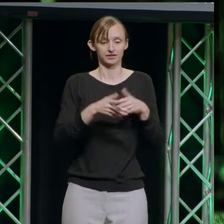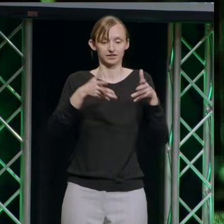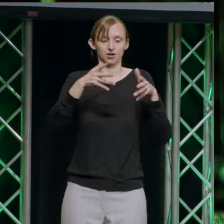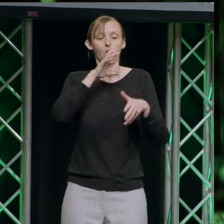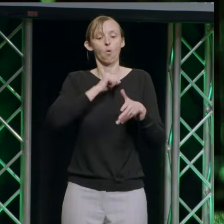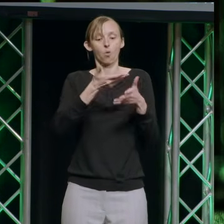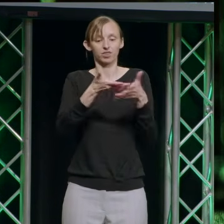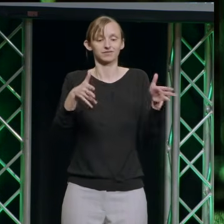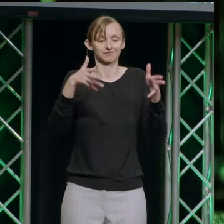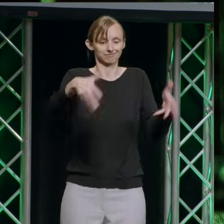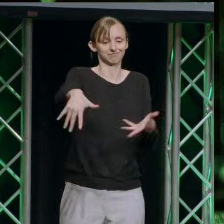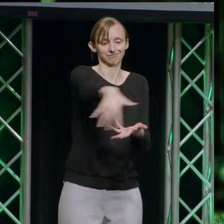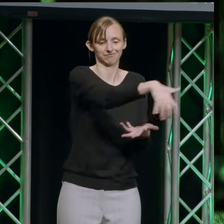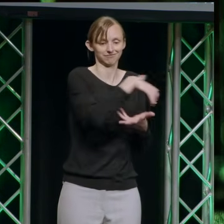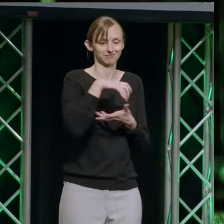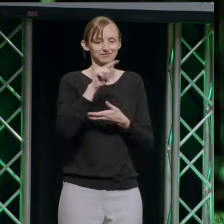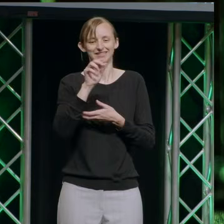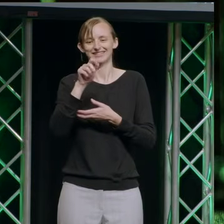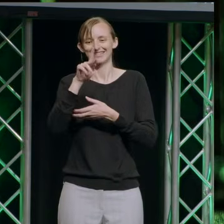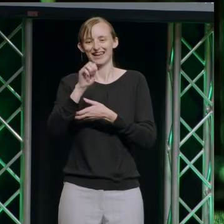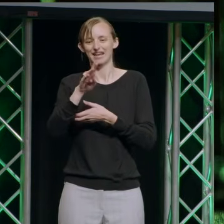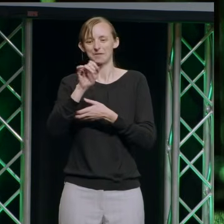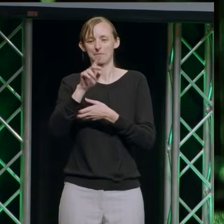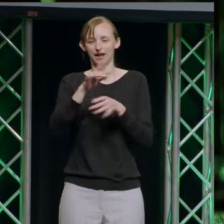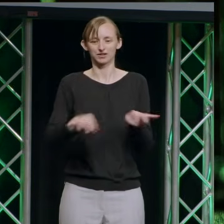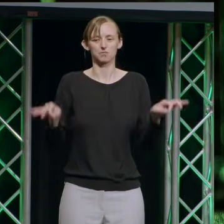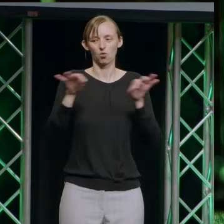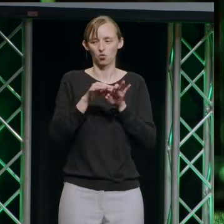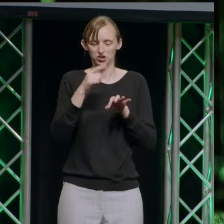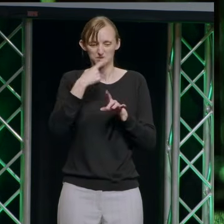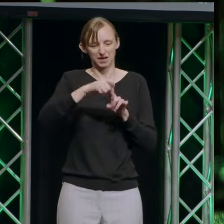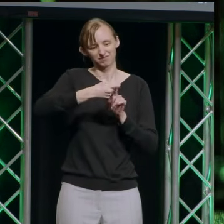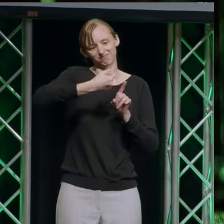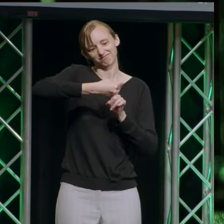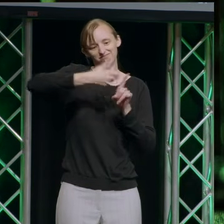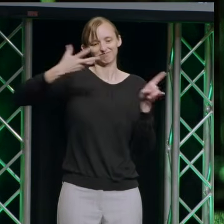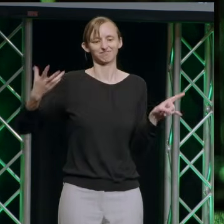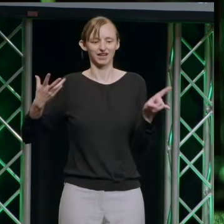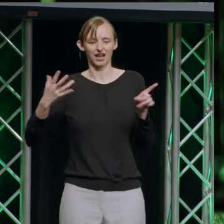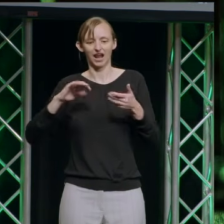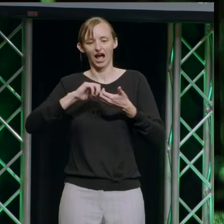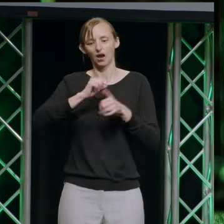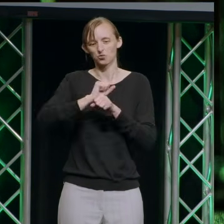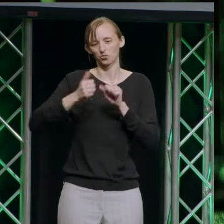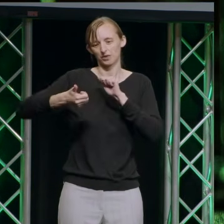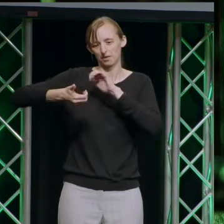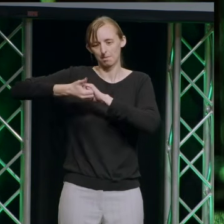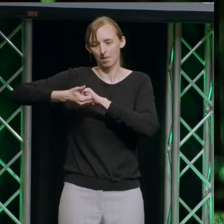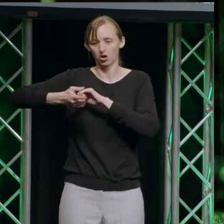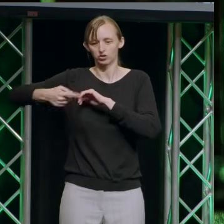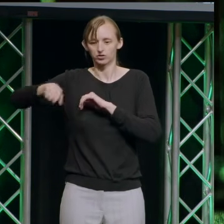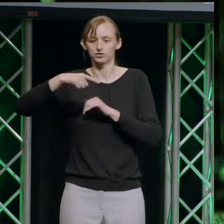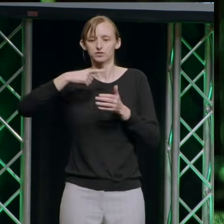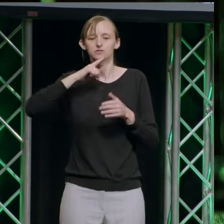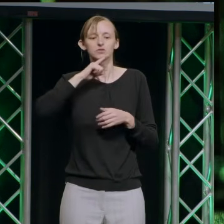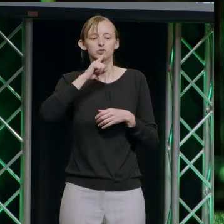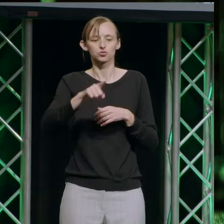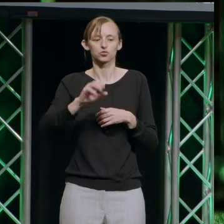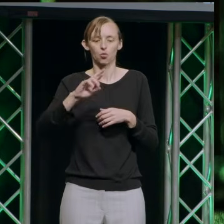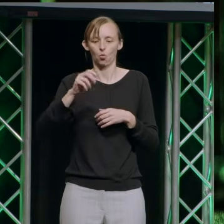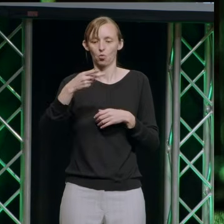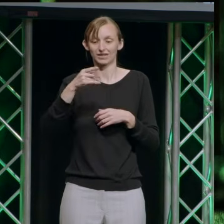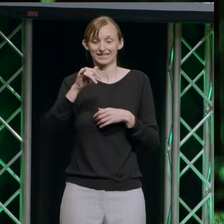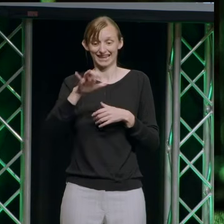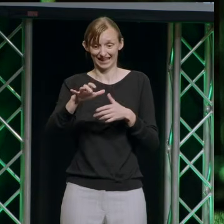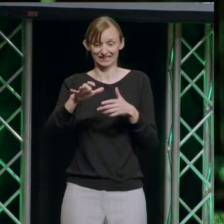part of your offering. Can you tell me a little bit more about that and how you're actually going to work with your partners to ensure that you get the organic matter